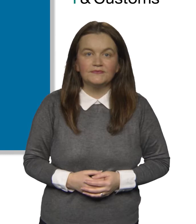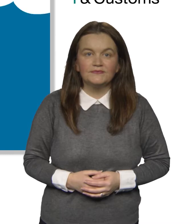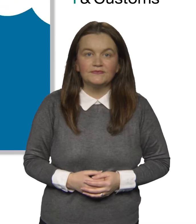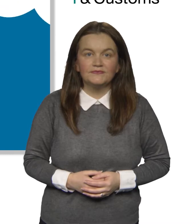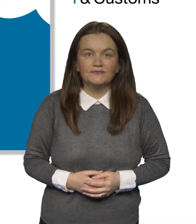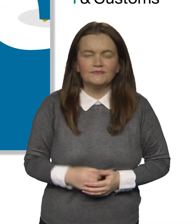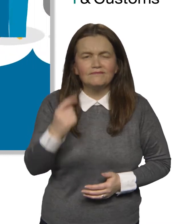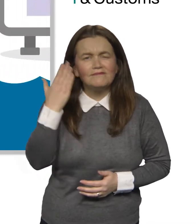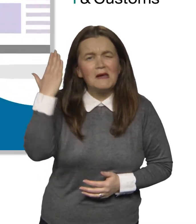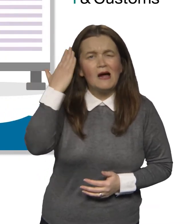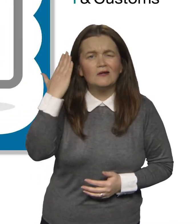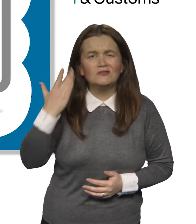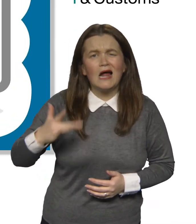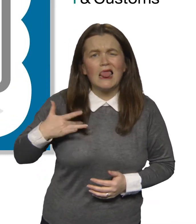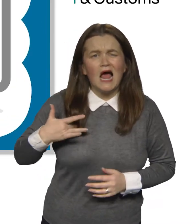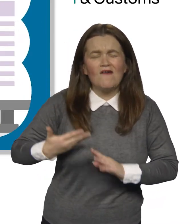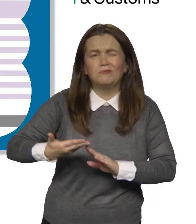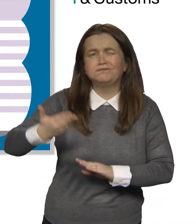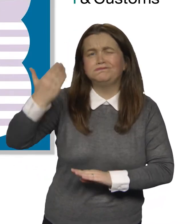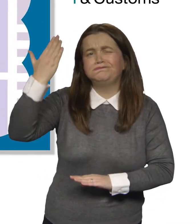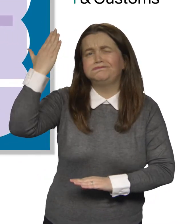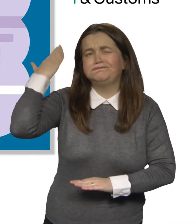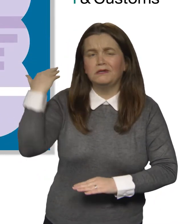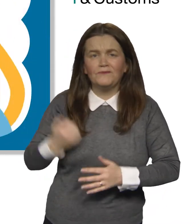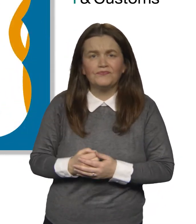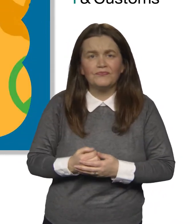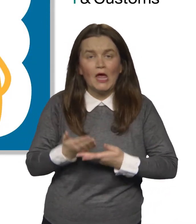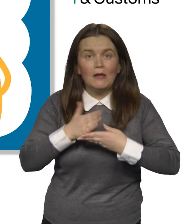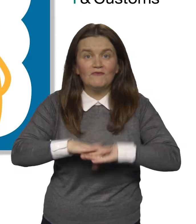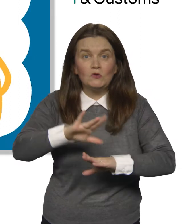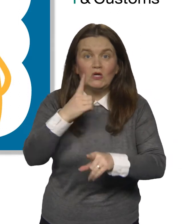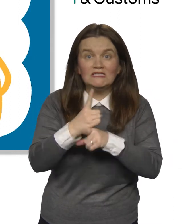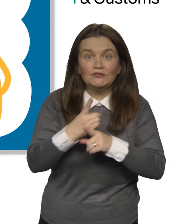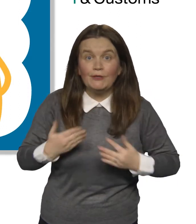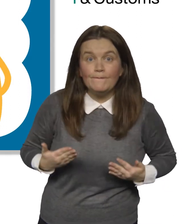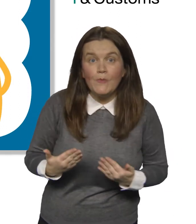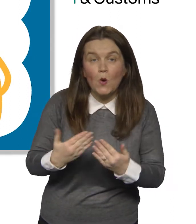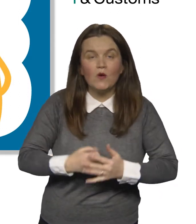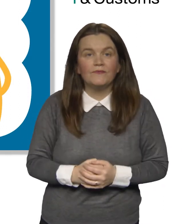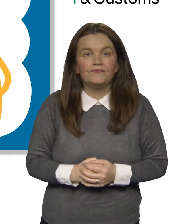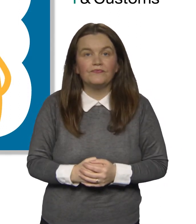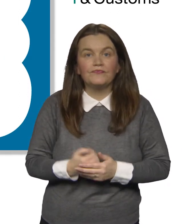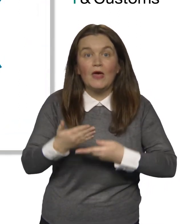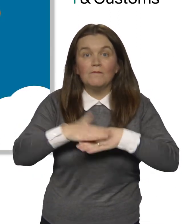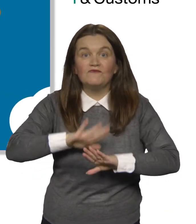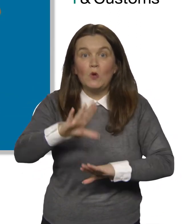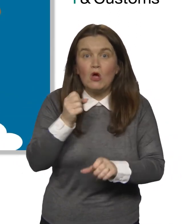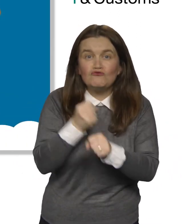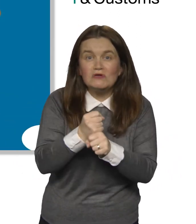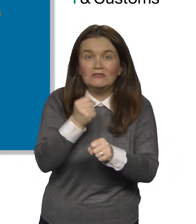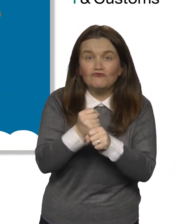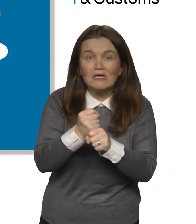Can you imagine life a long time ago? Before your teacher was born? Before